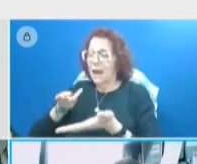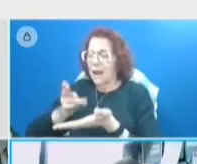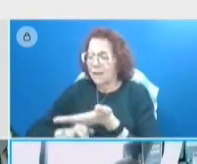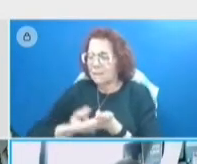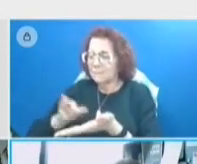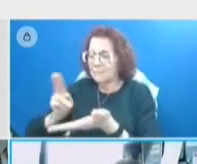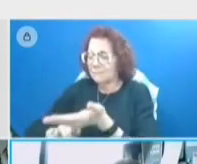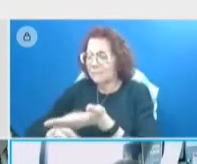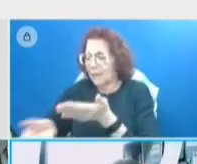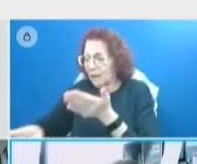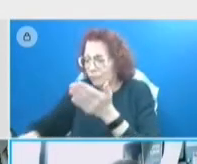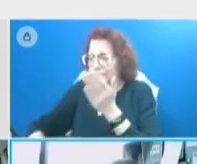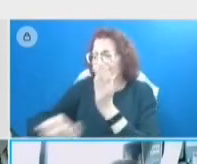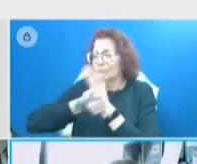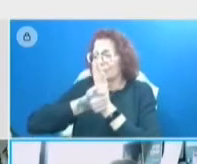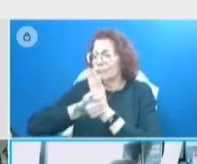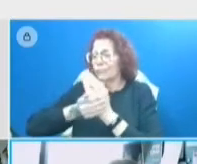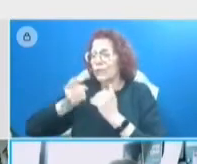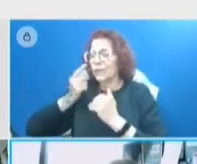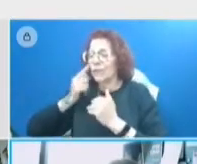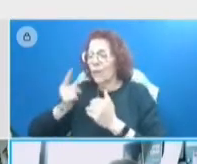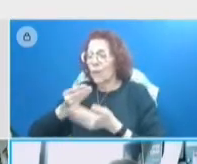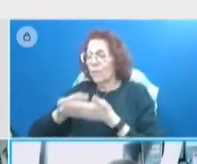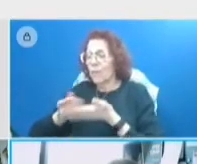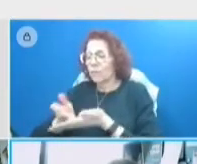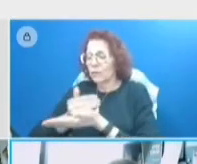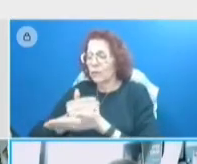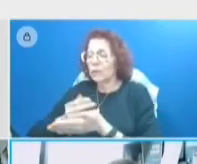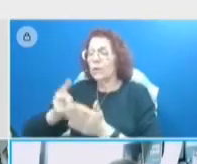out, reviewed and sent out to the counties for those programs.